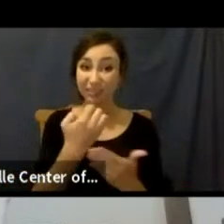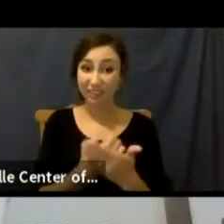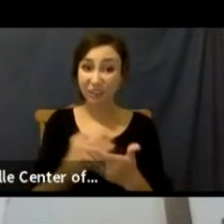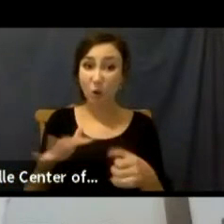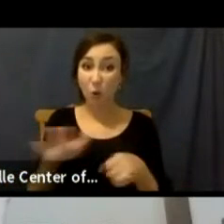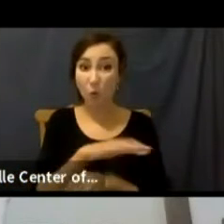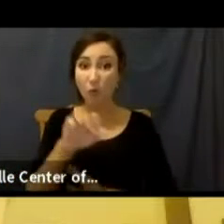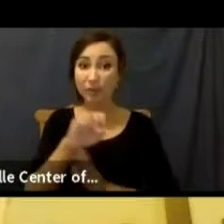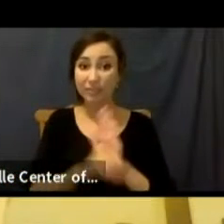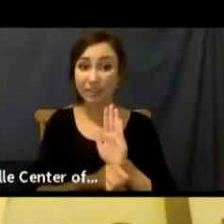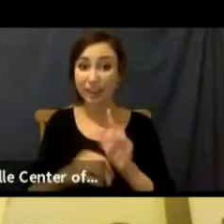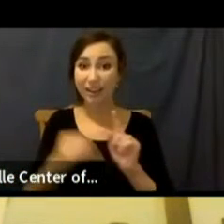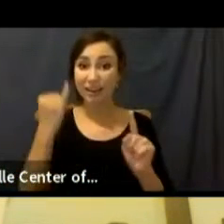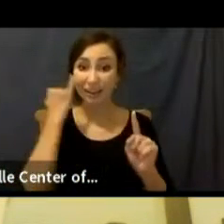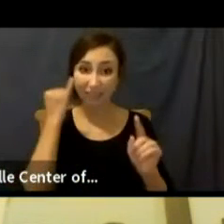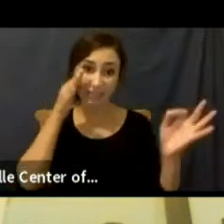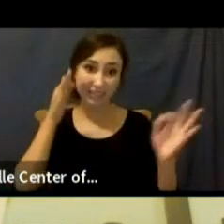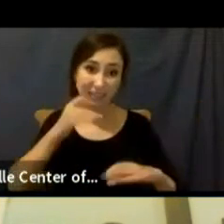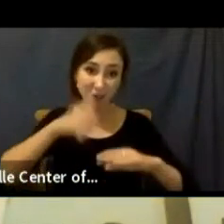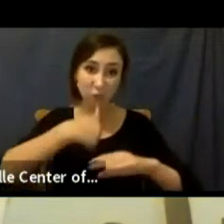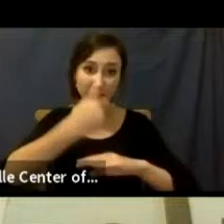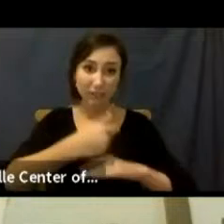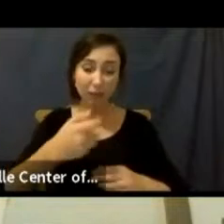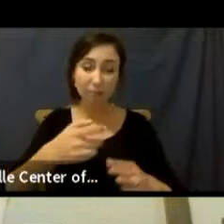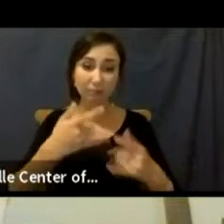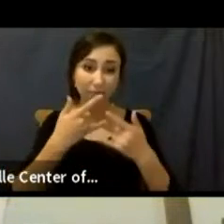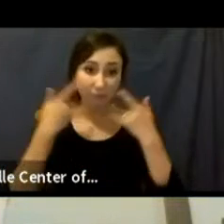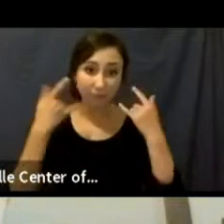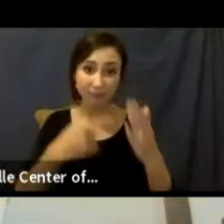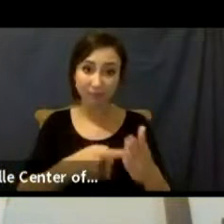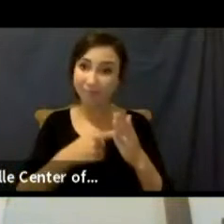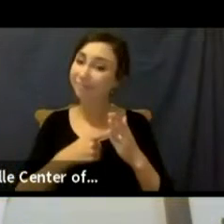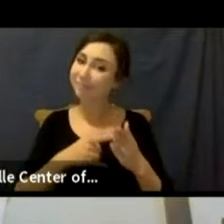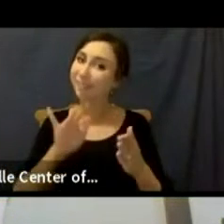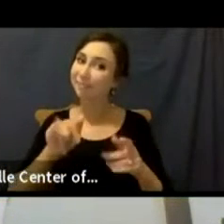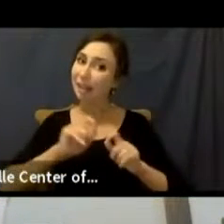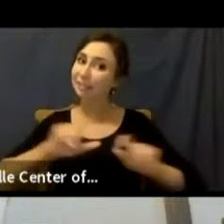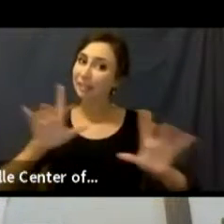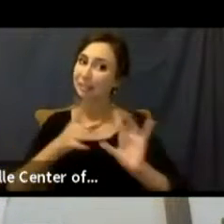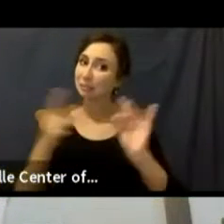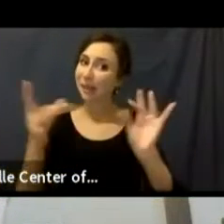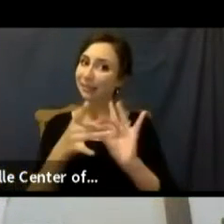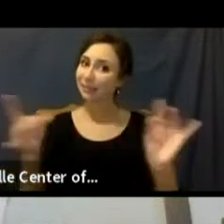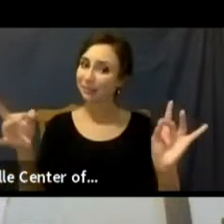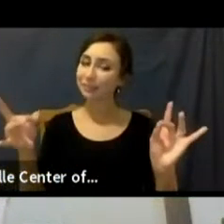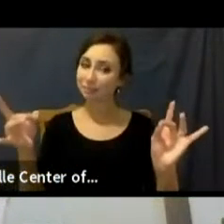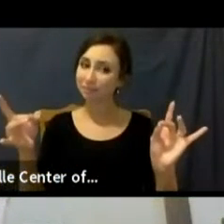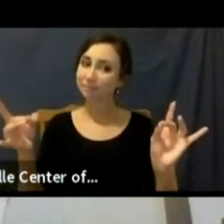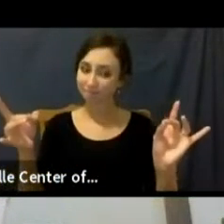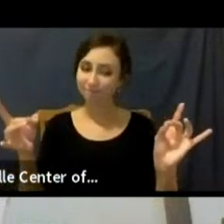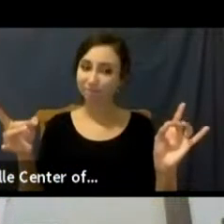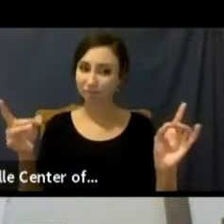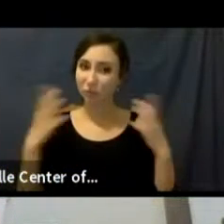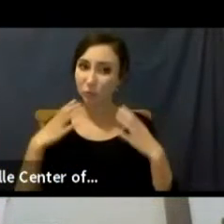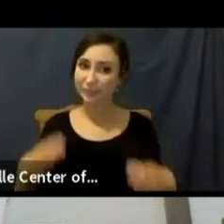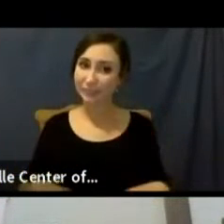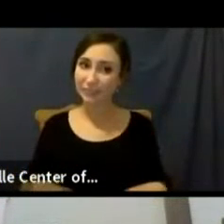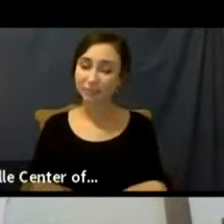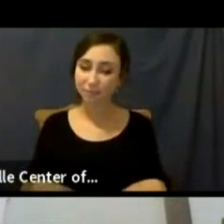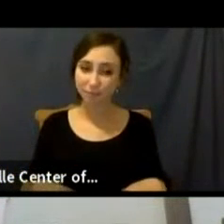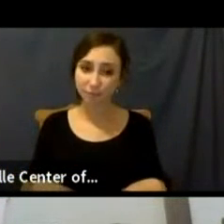if he were to put a mask mandate in place, it does send a message to our citizens.